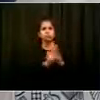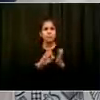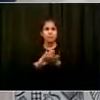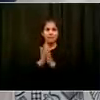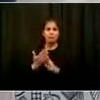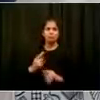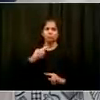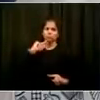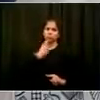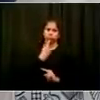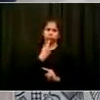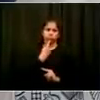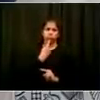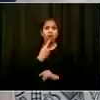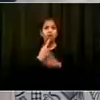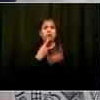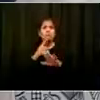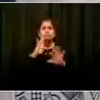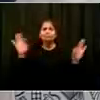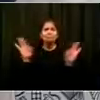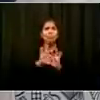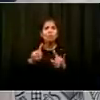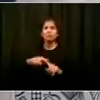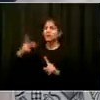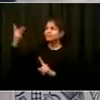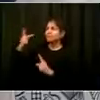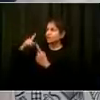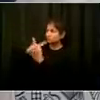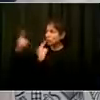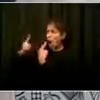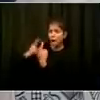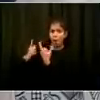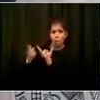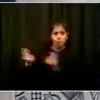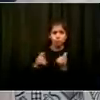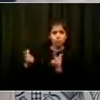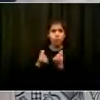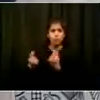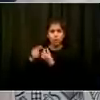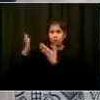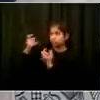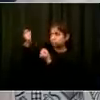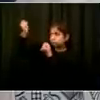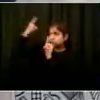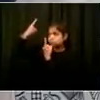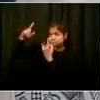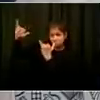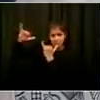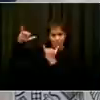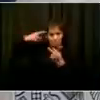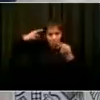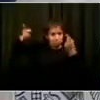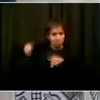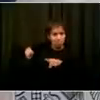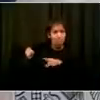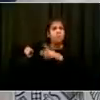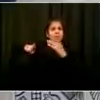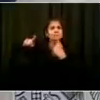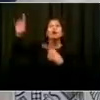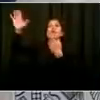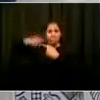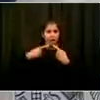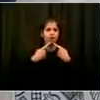answers in place. And that's what it came down to, that we had a lot to work through. We worked it through, and then we